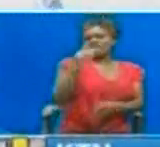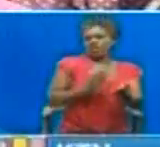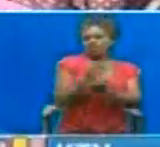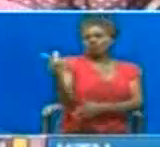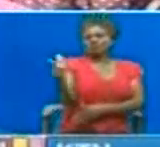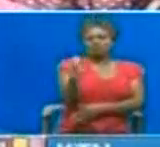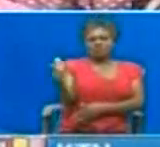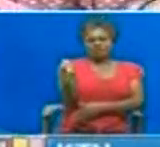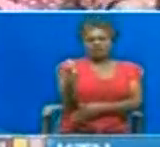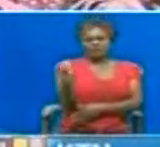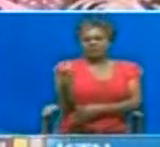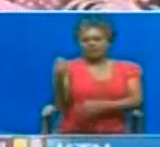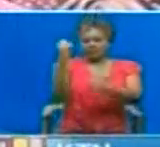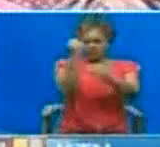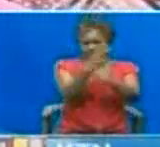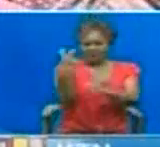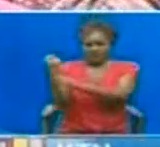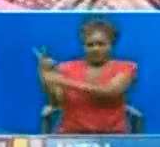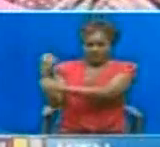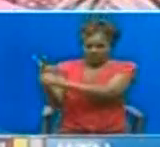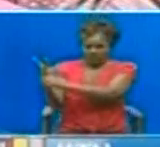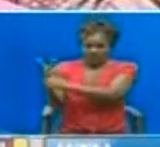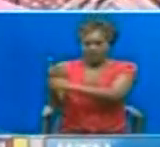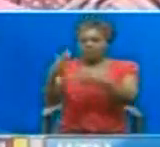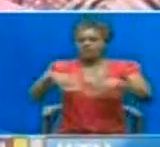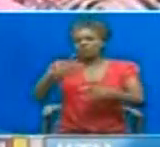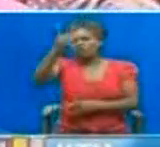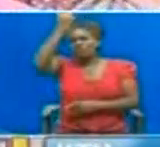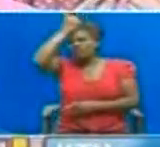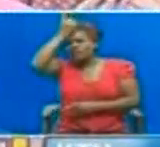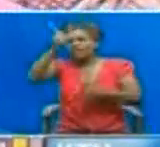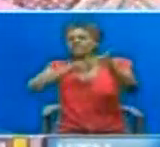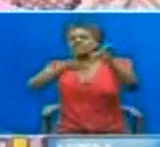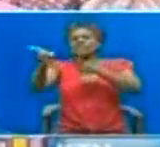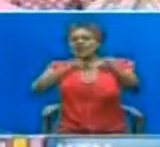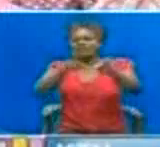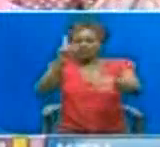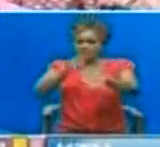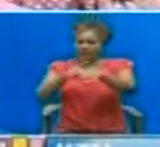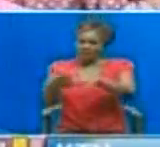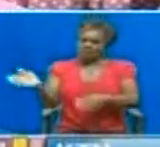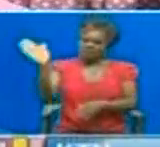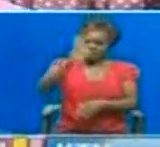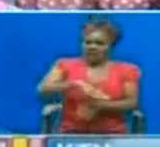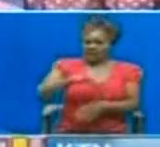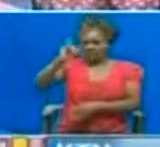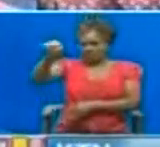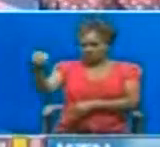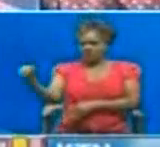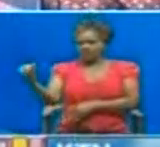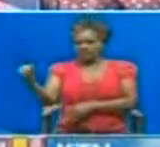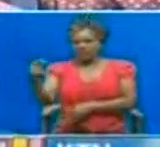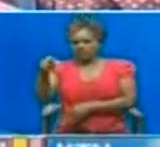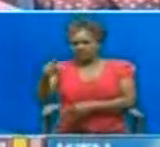media. Kuzima December hii, ni watu wanaenda kwa mashere mashere. Sasa wakirudi December hivi kama January hivi,